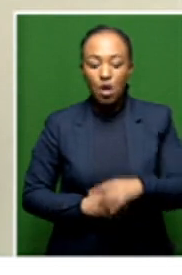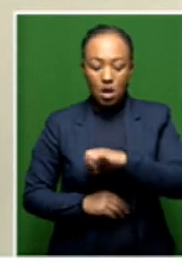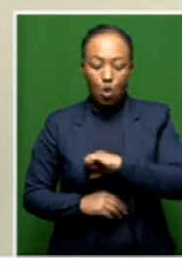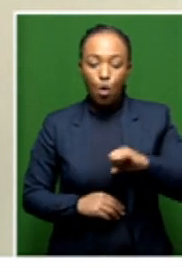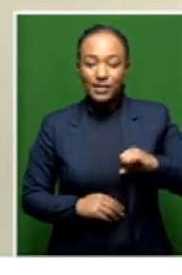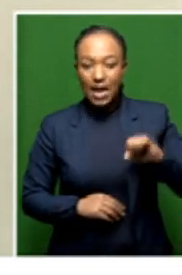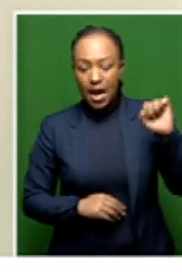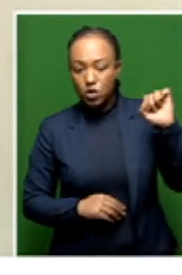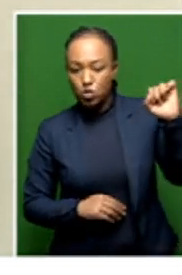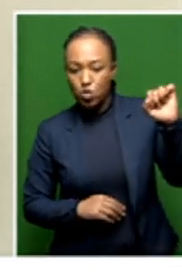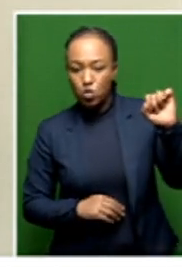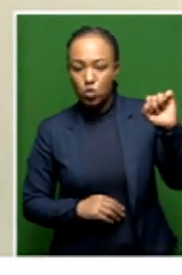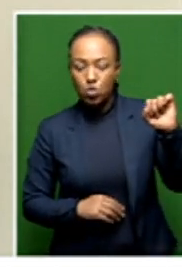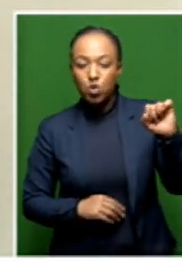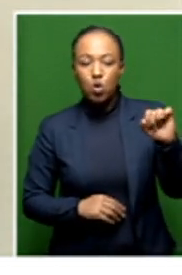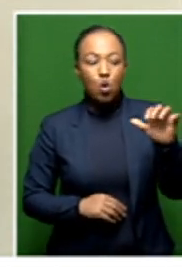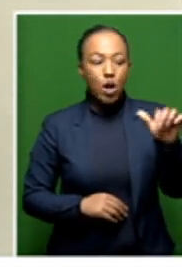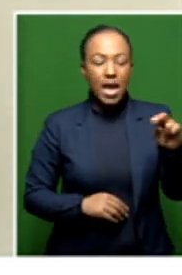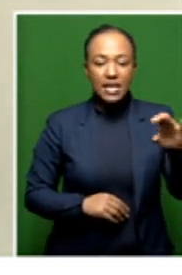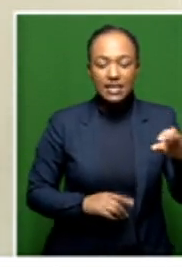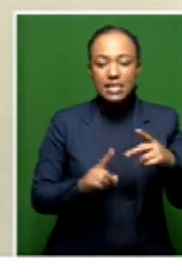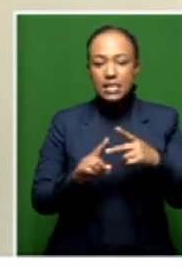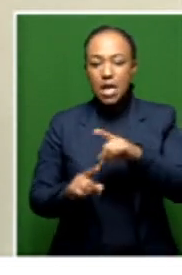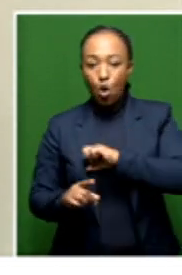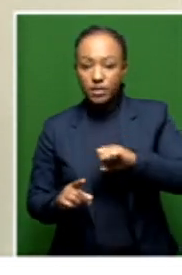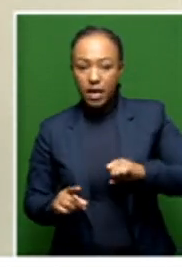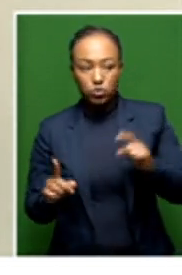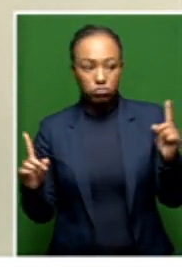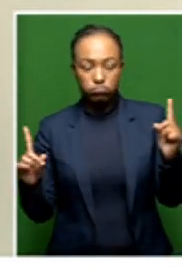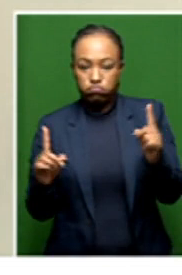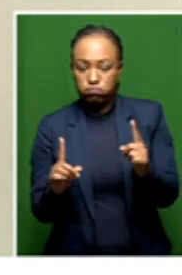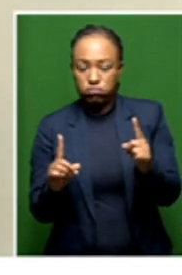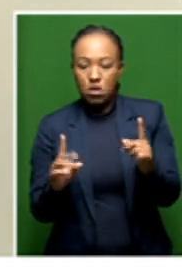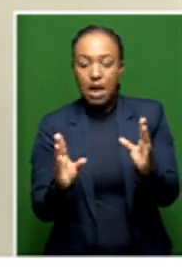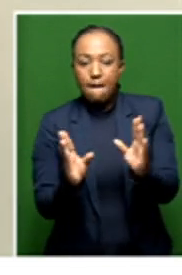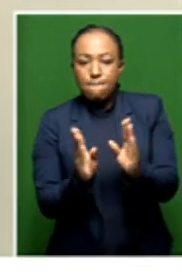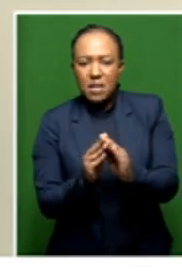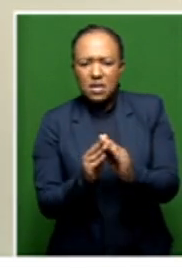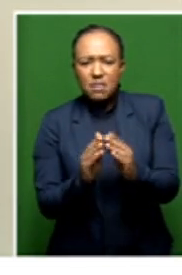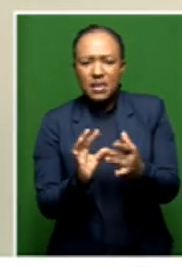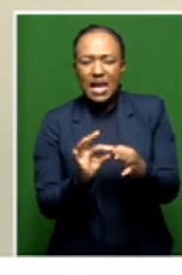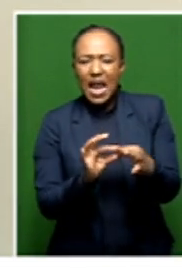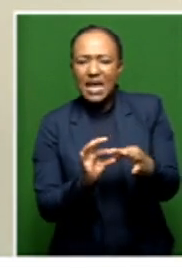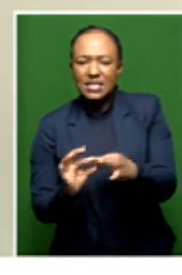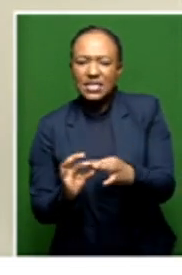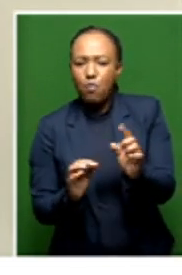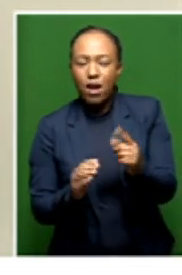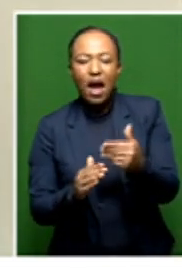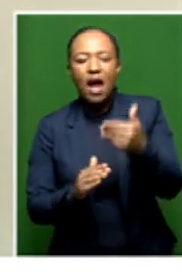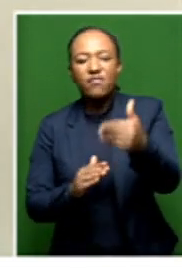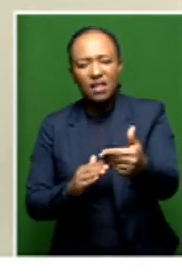COSATU needs, and the ANC and the party needs now to define our relationship post-apartheid,